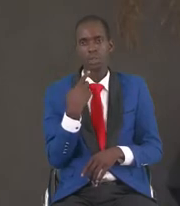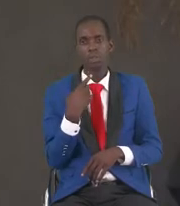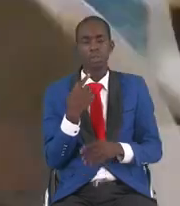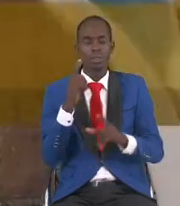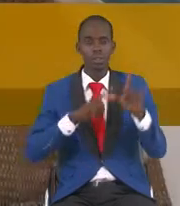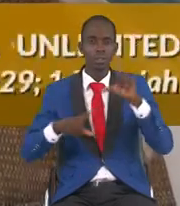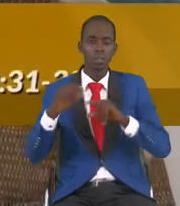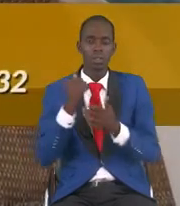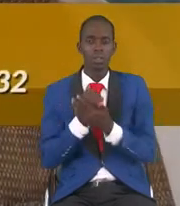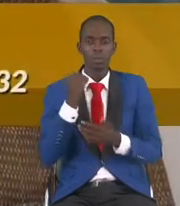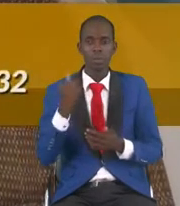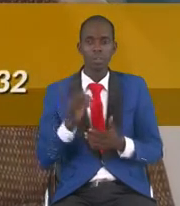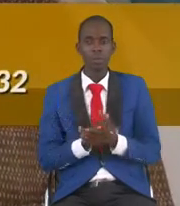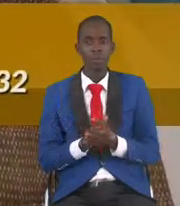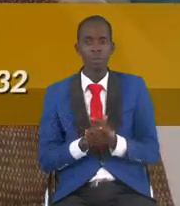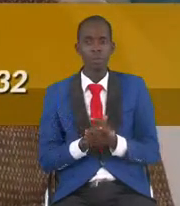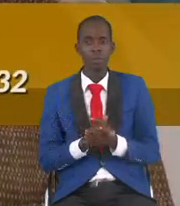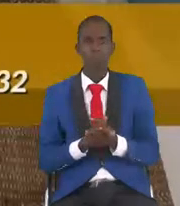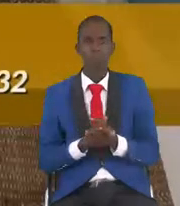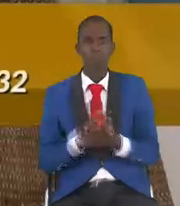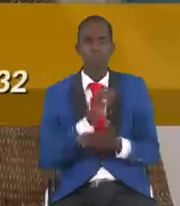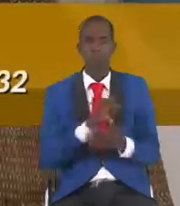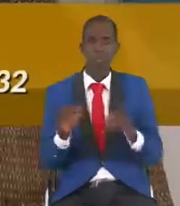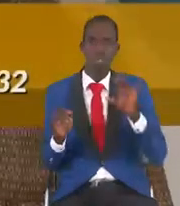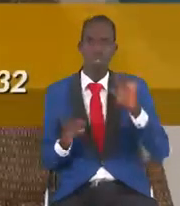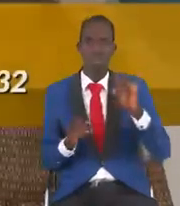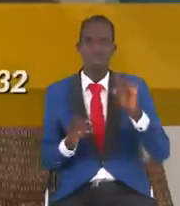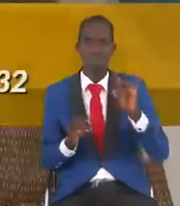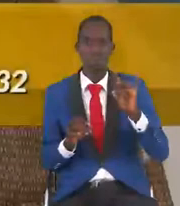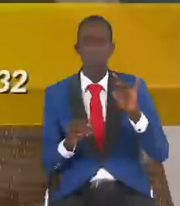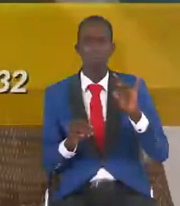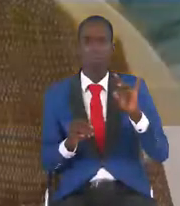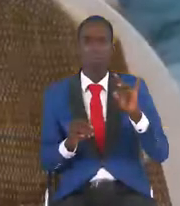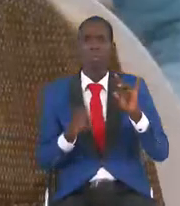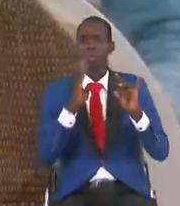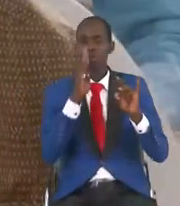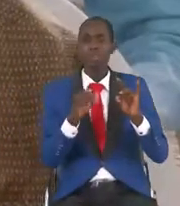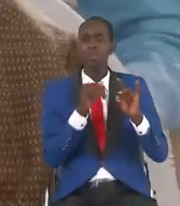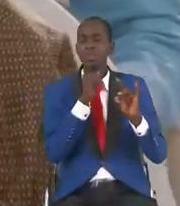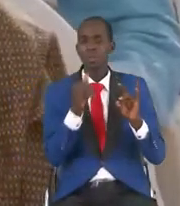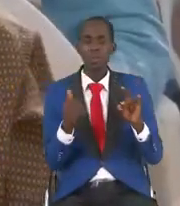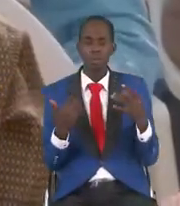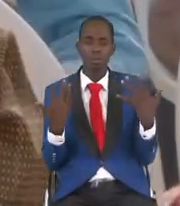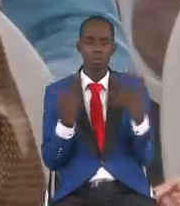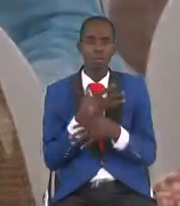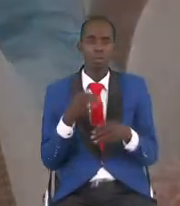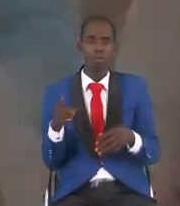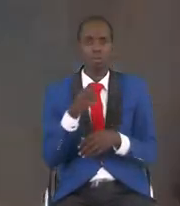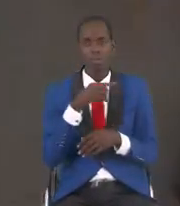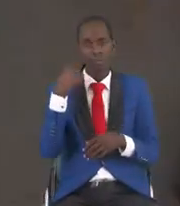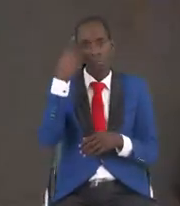Amen. Verse 8, in verse 8, be not afraid of their faces, for